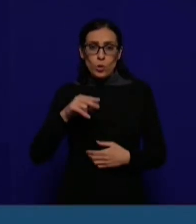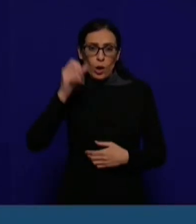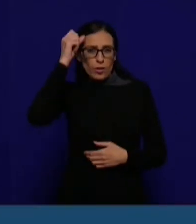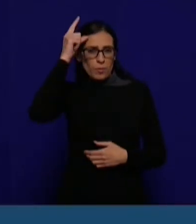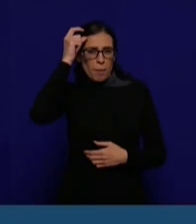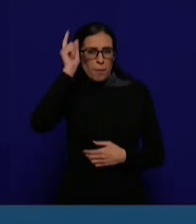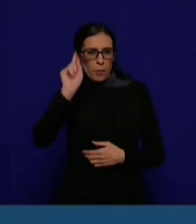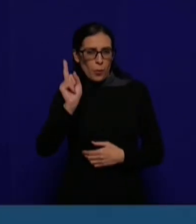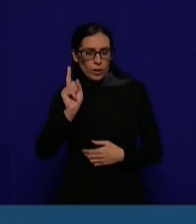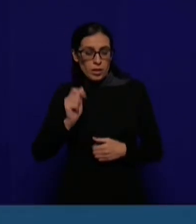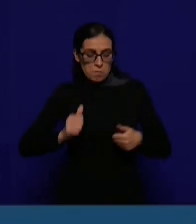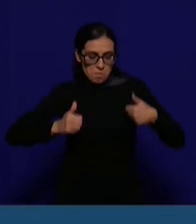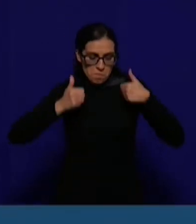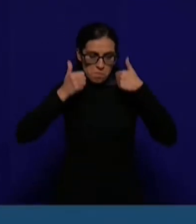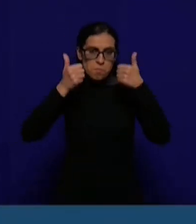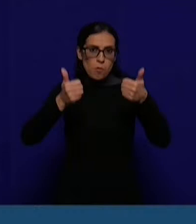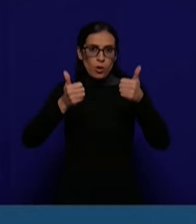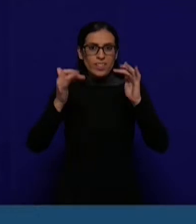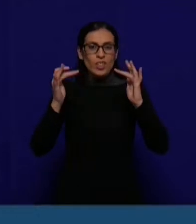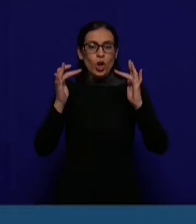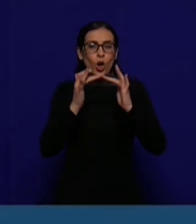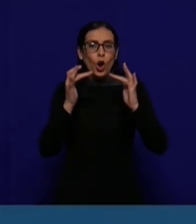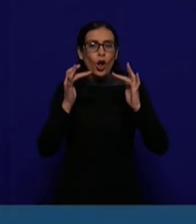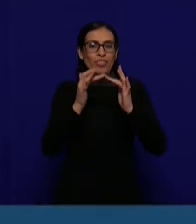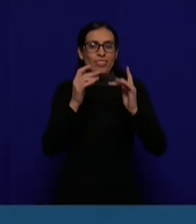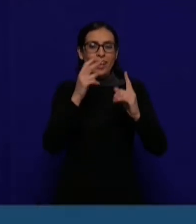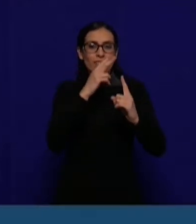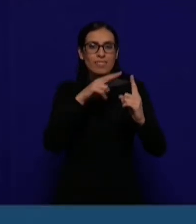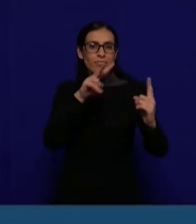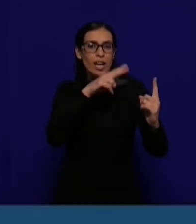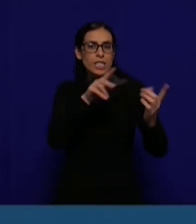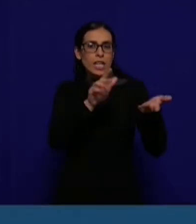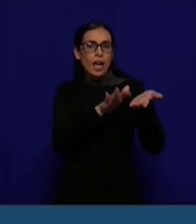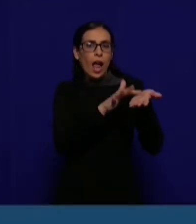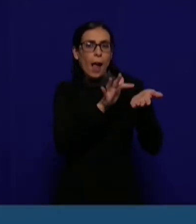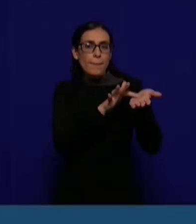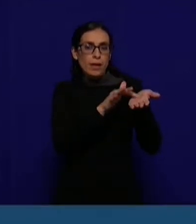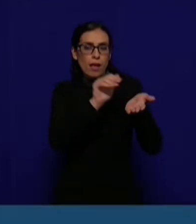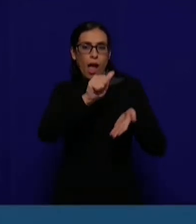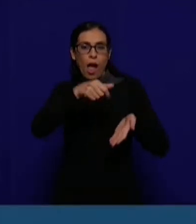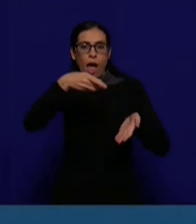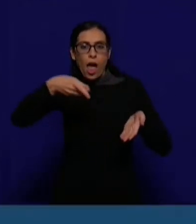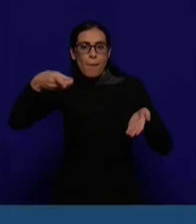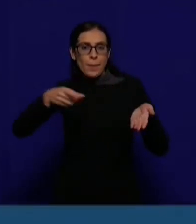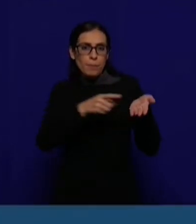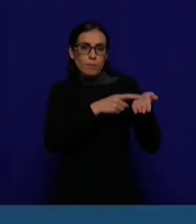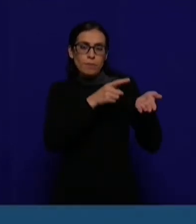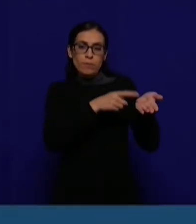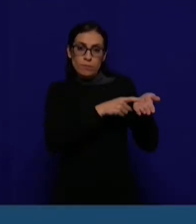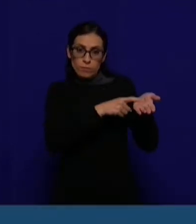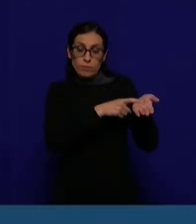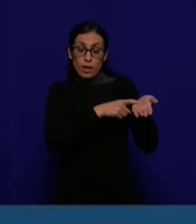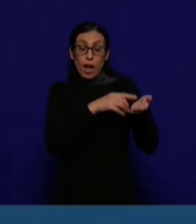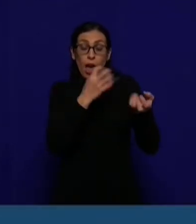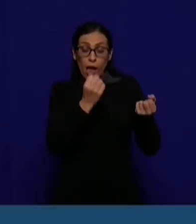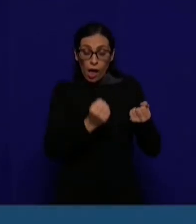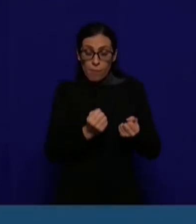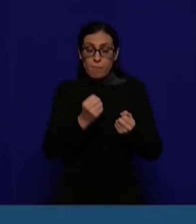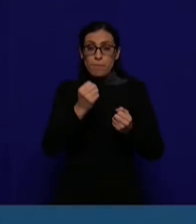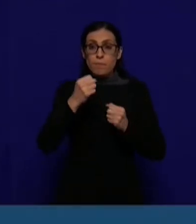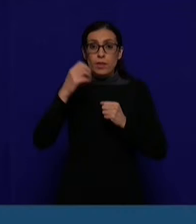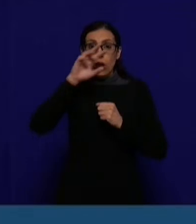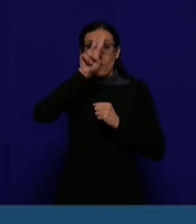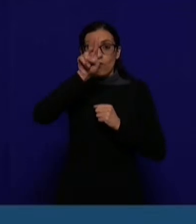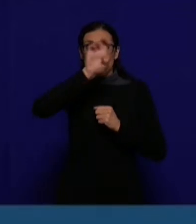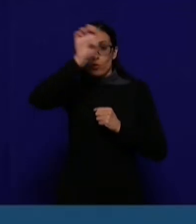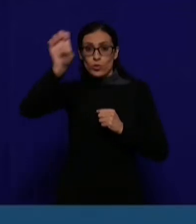the importance of the contact tracing app. Now it is interoperable, so there are 16 countries in the EU whereby this